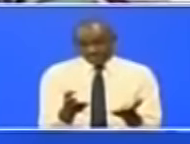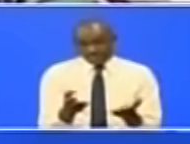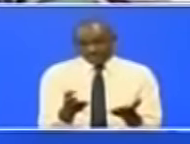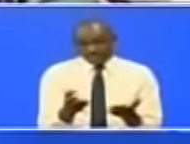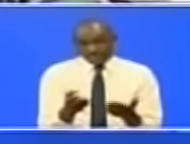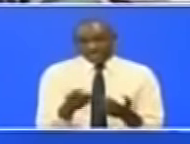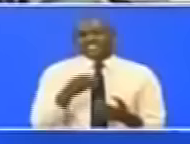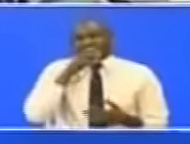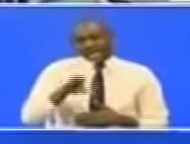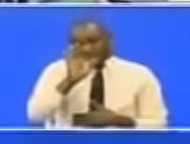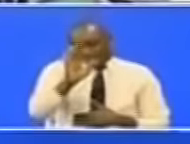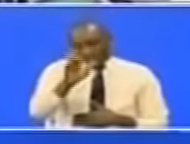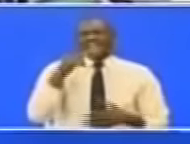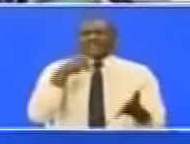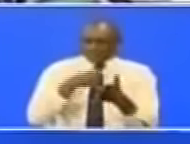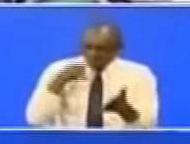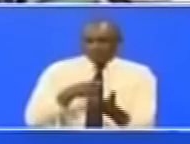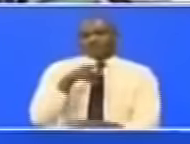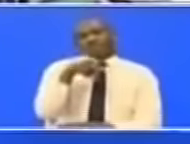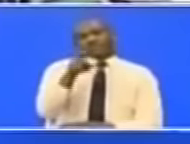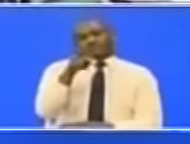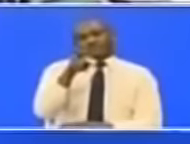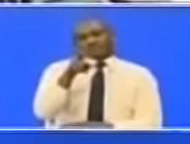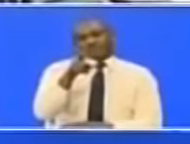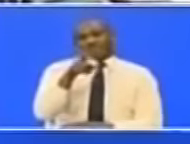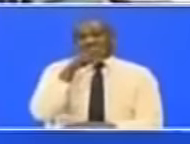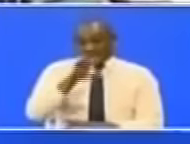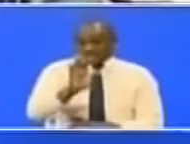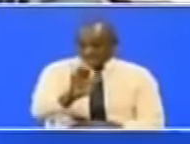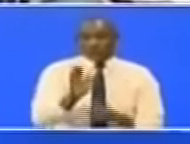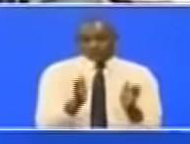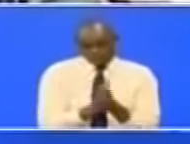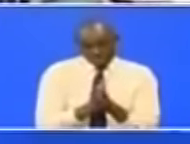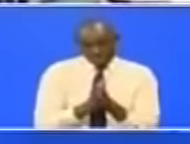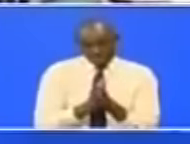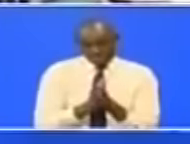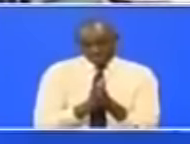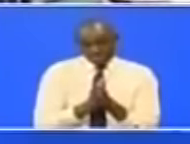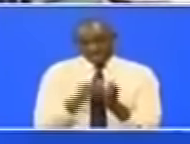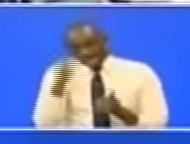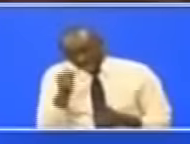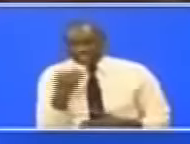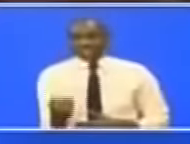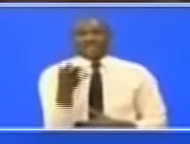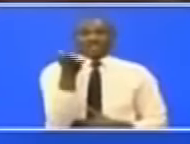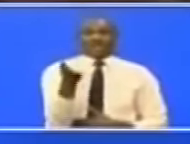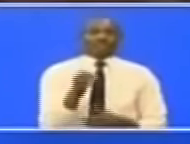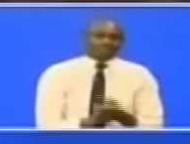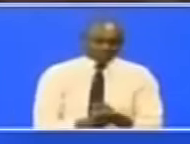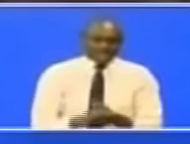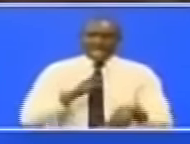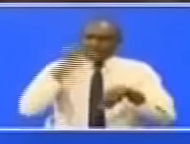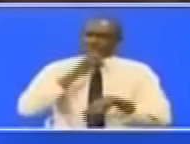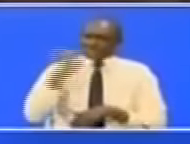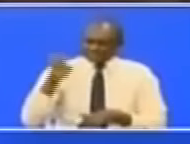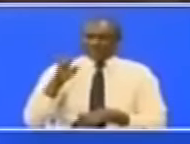wanayokuwa shukiwa kuhusika ni kijana ya hiyo mzee mmoja na mjukuu mmoja. Embu East